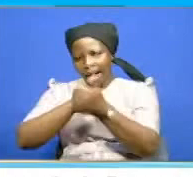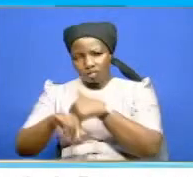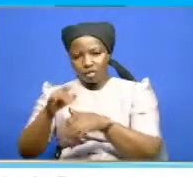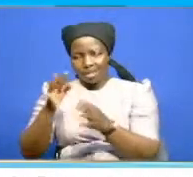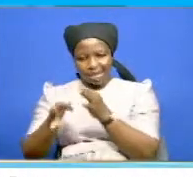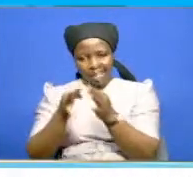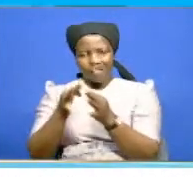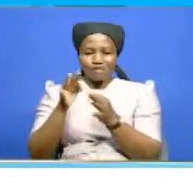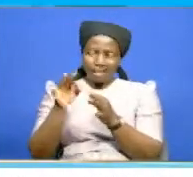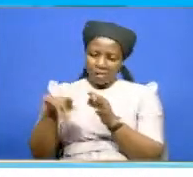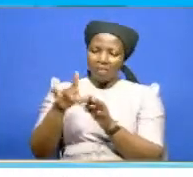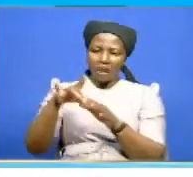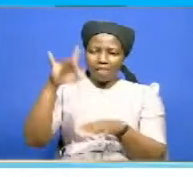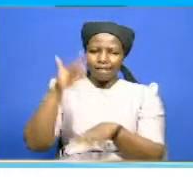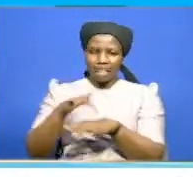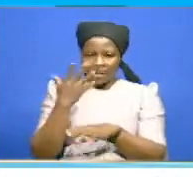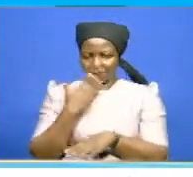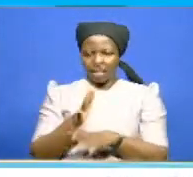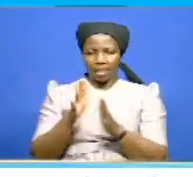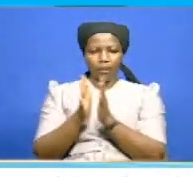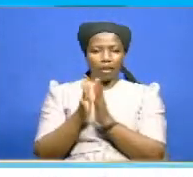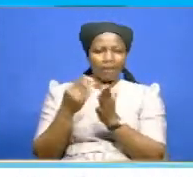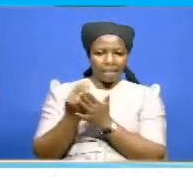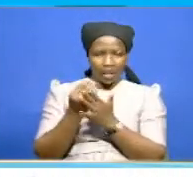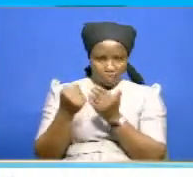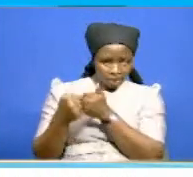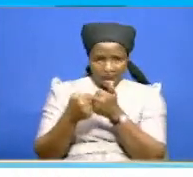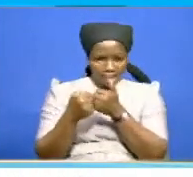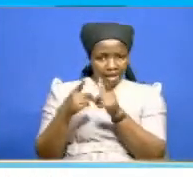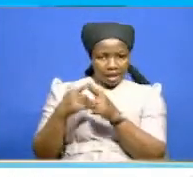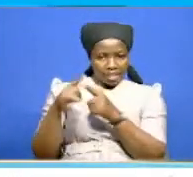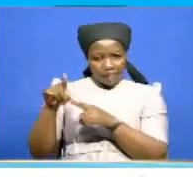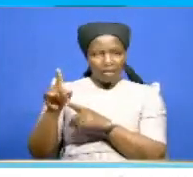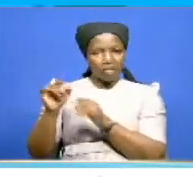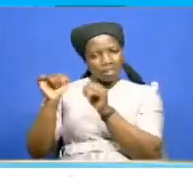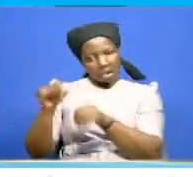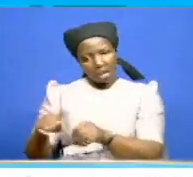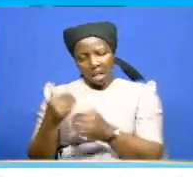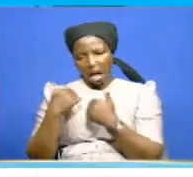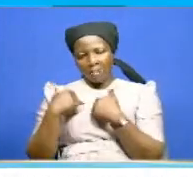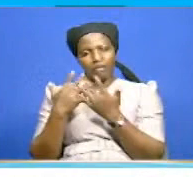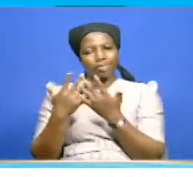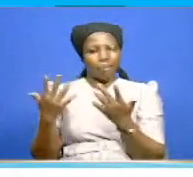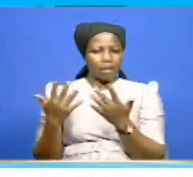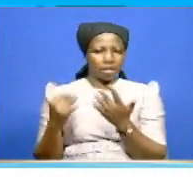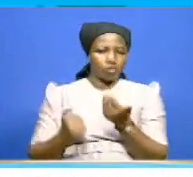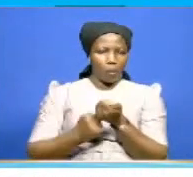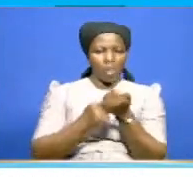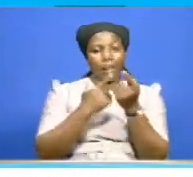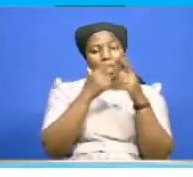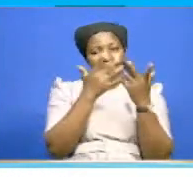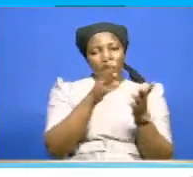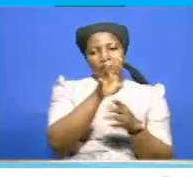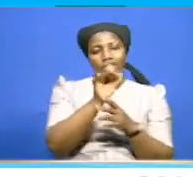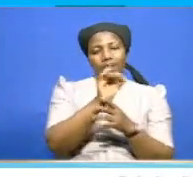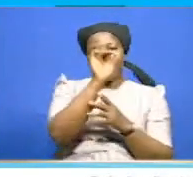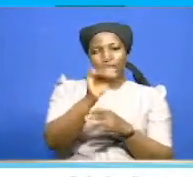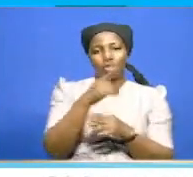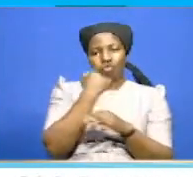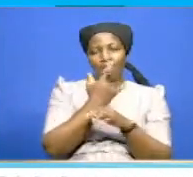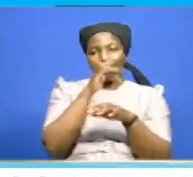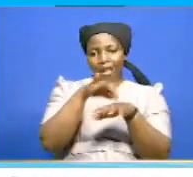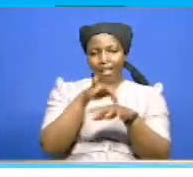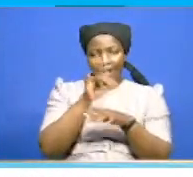they are hit by those financial challenges, mm-hmm. they have a fallback. But now the other 40% were actually affected by